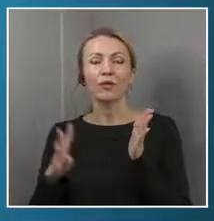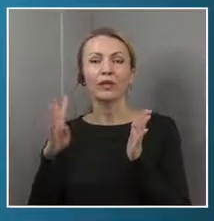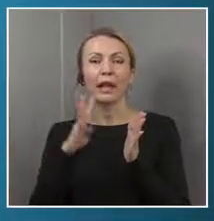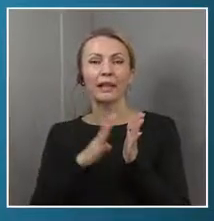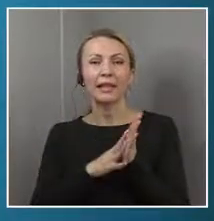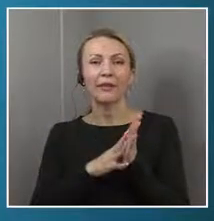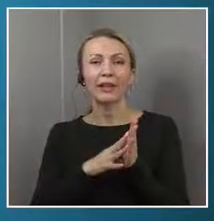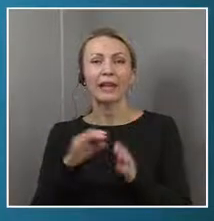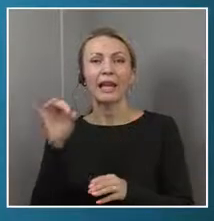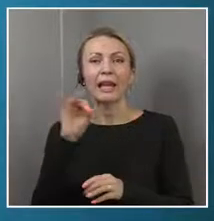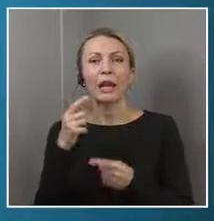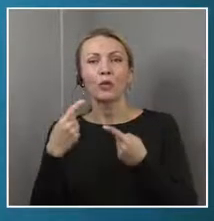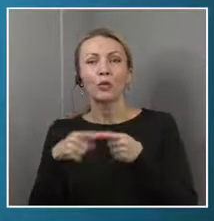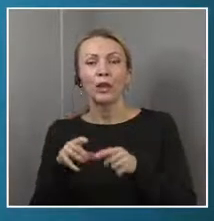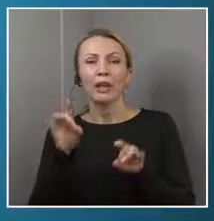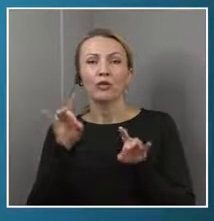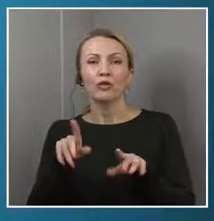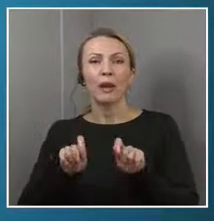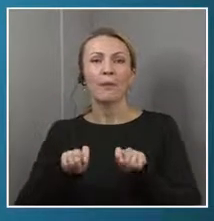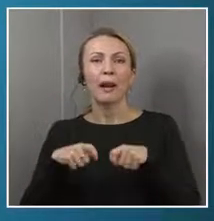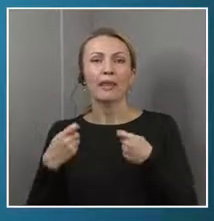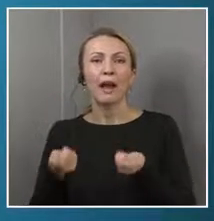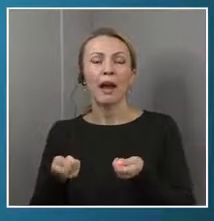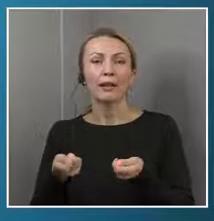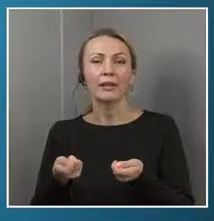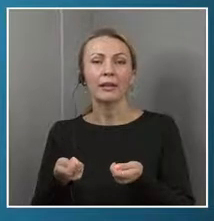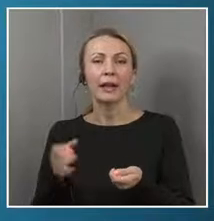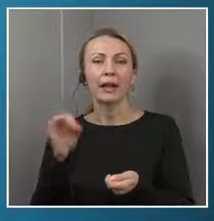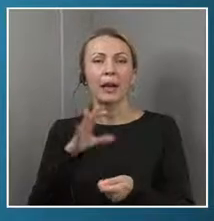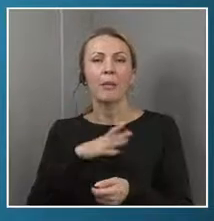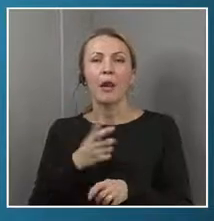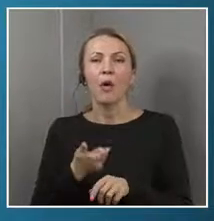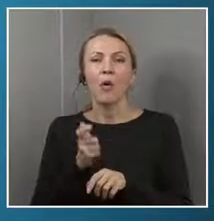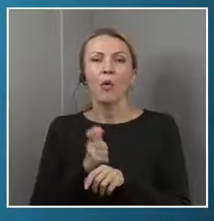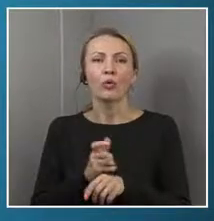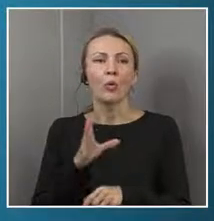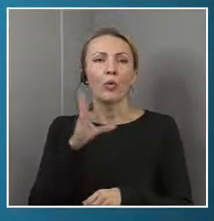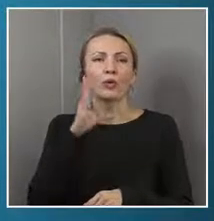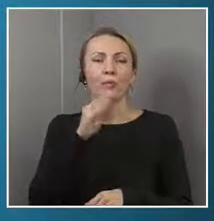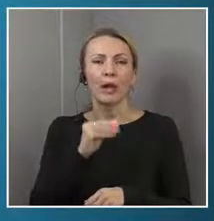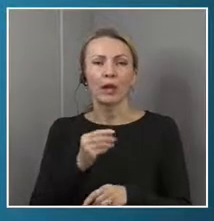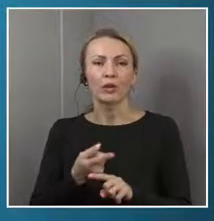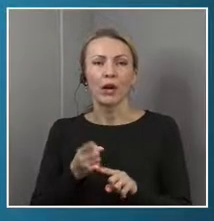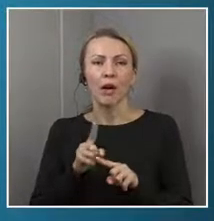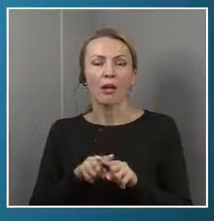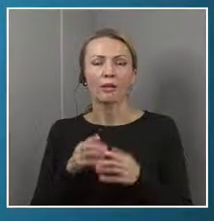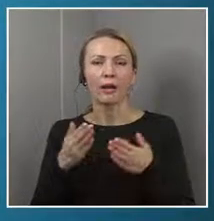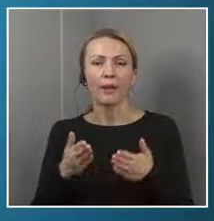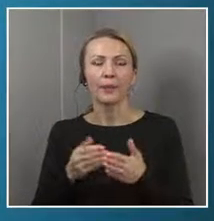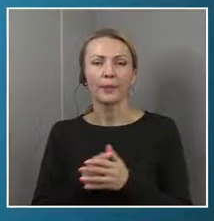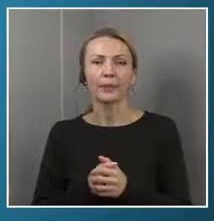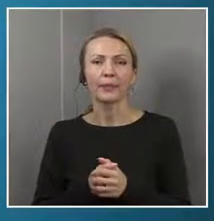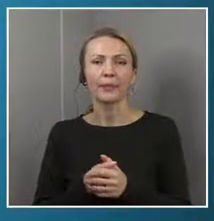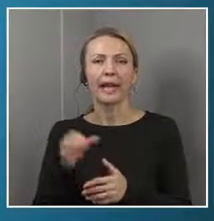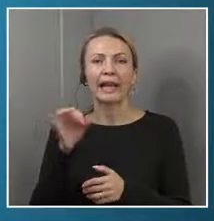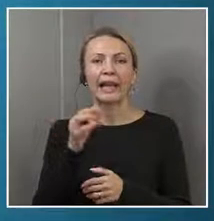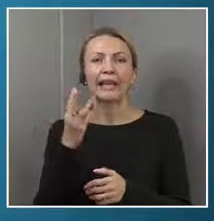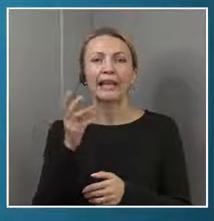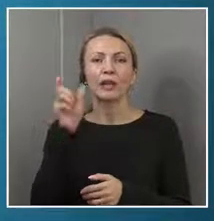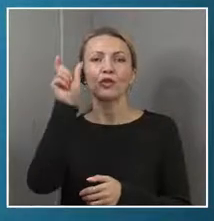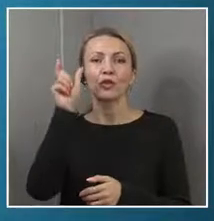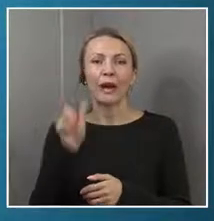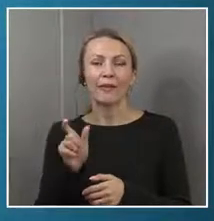sale. This worked out so well that essentially the three members of the syndicate, the Duke of Bridgewater, Lord Gower, and the Earl